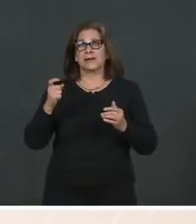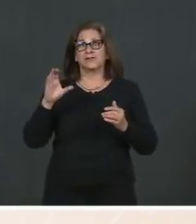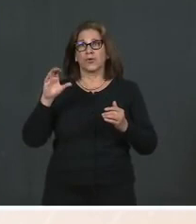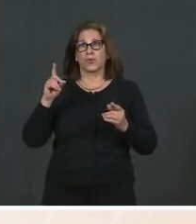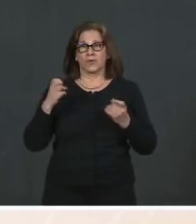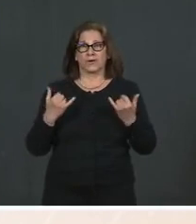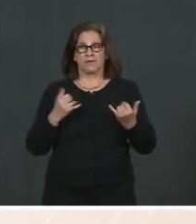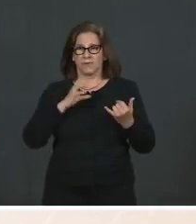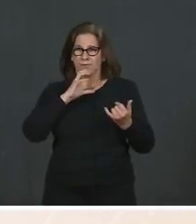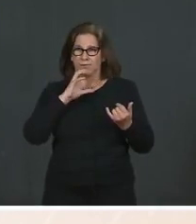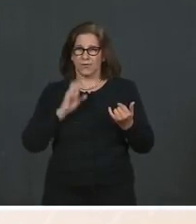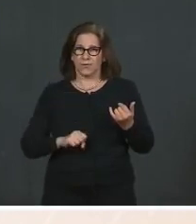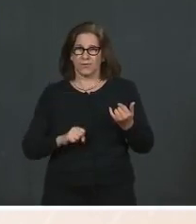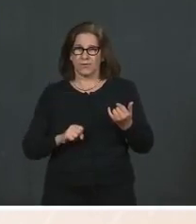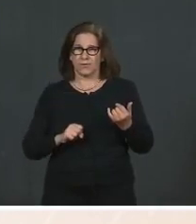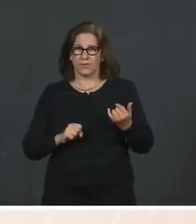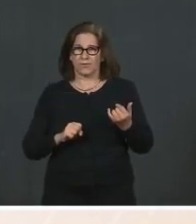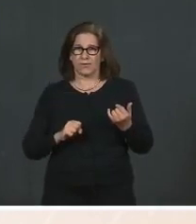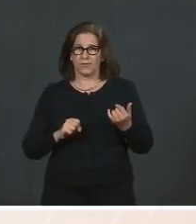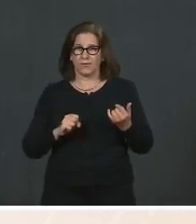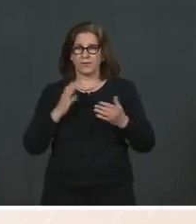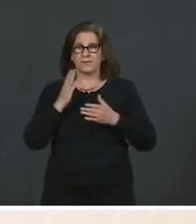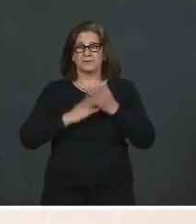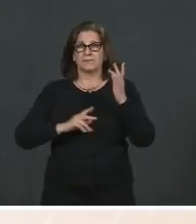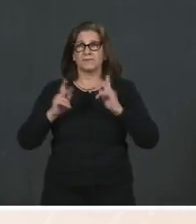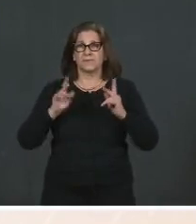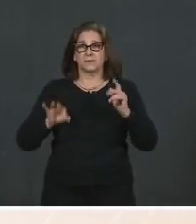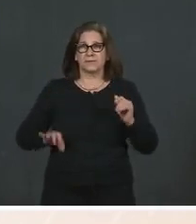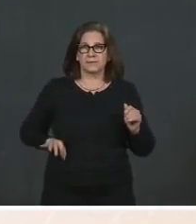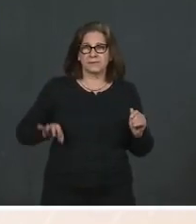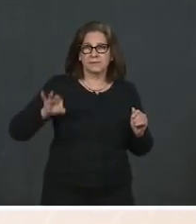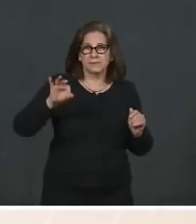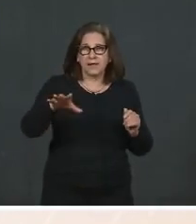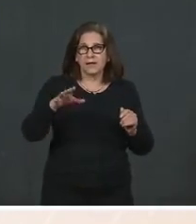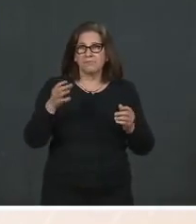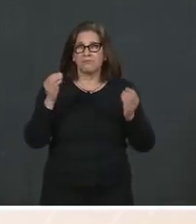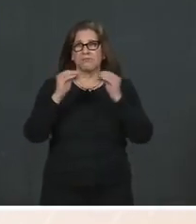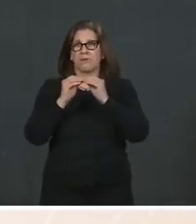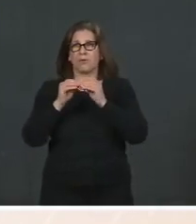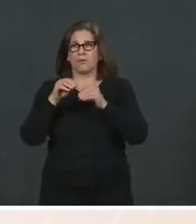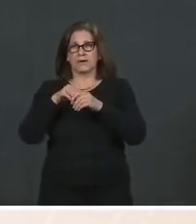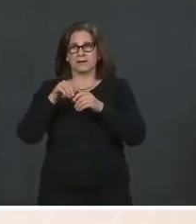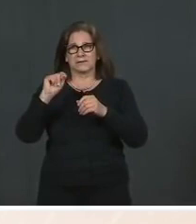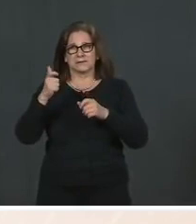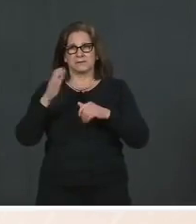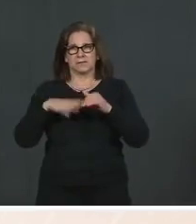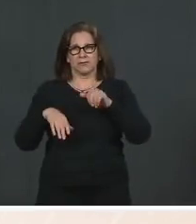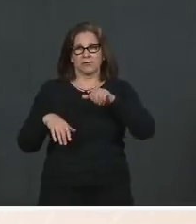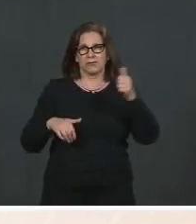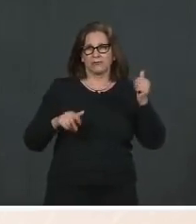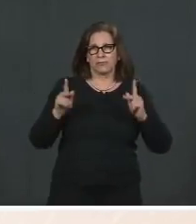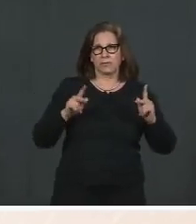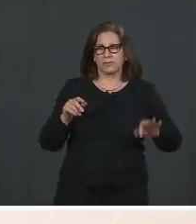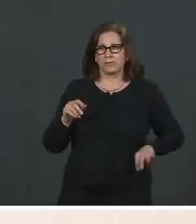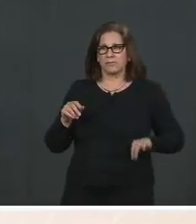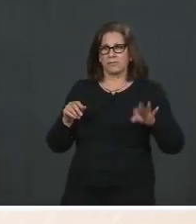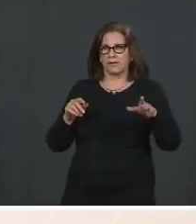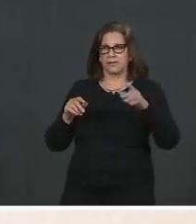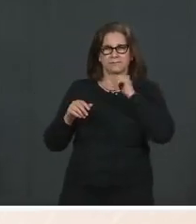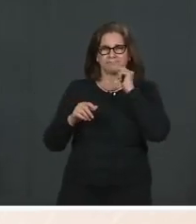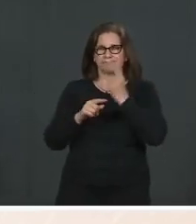country that are not currently. And on that front, just a clarification, last week you said the tax increase threshold for the president